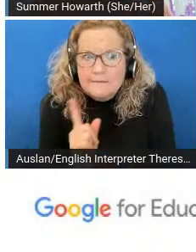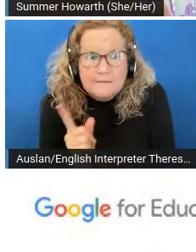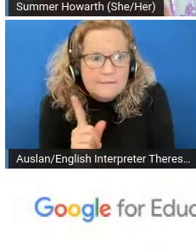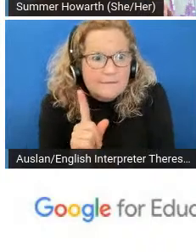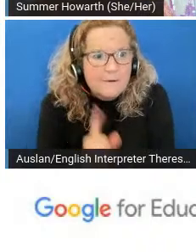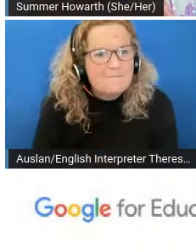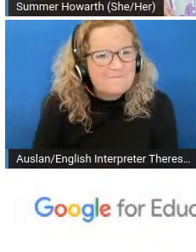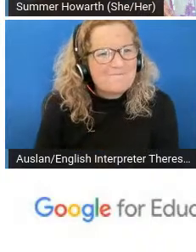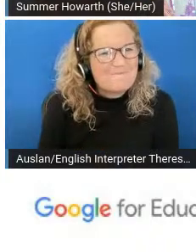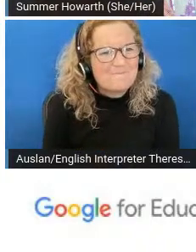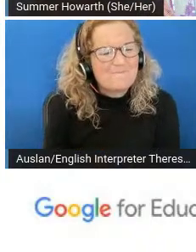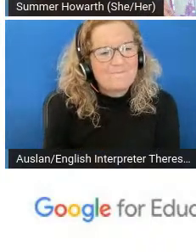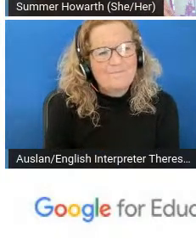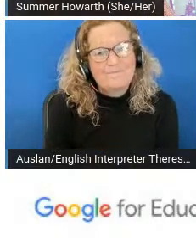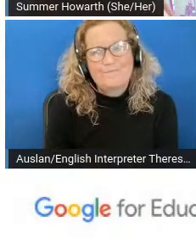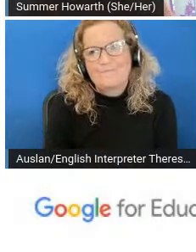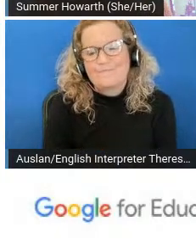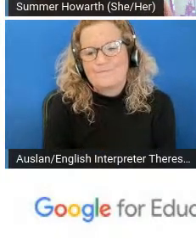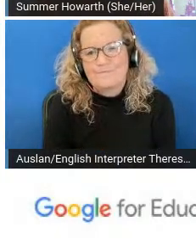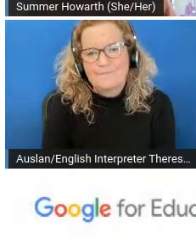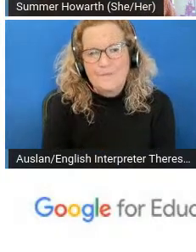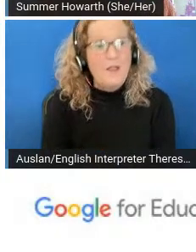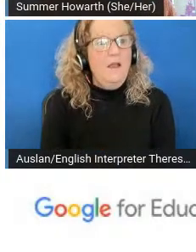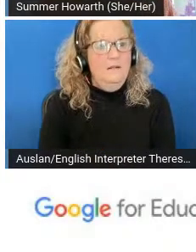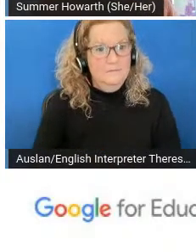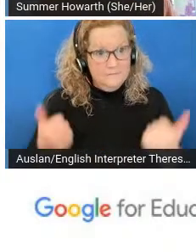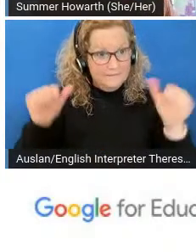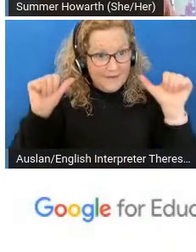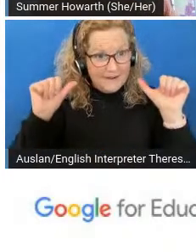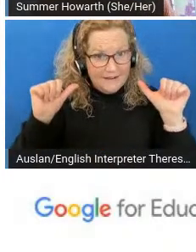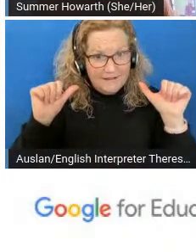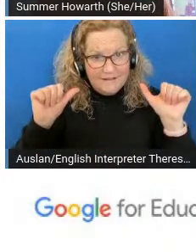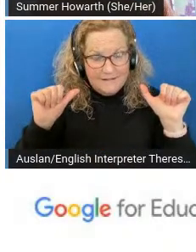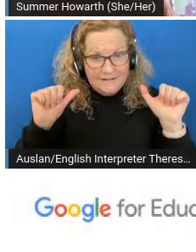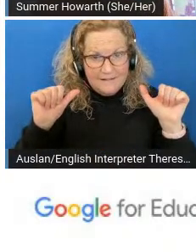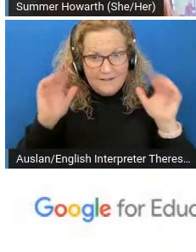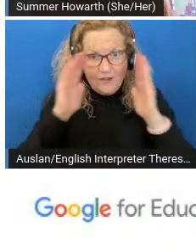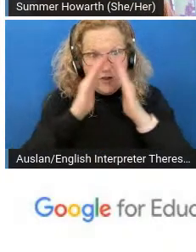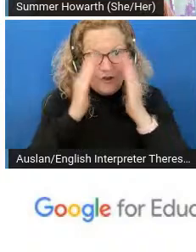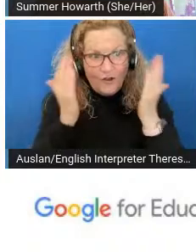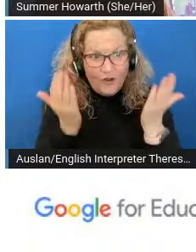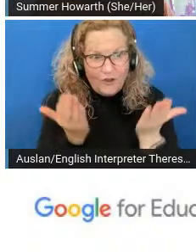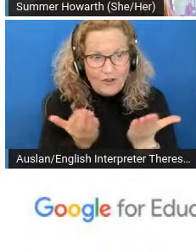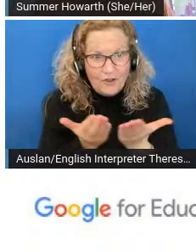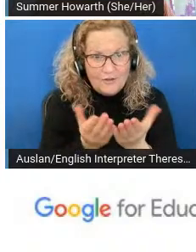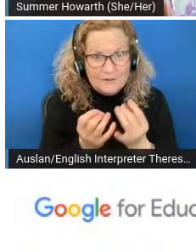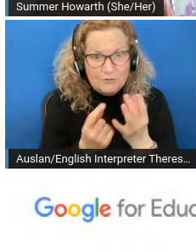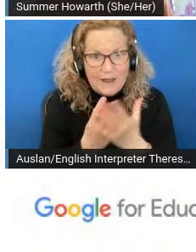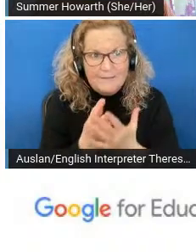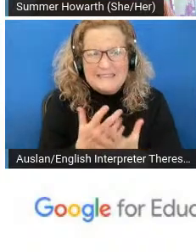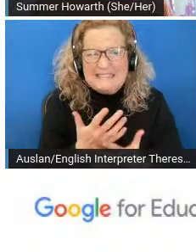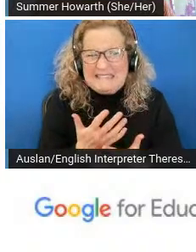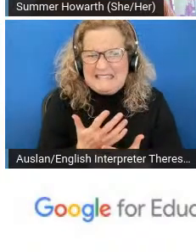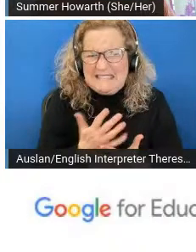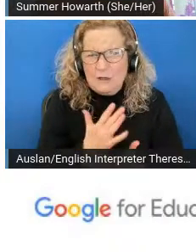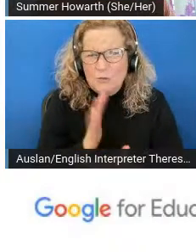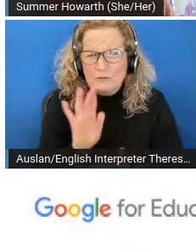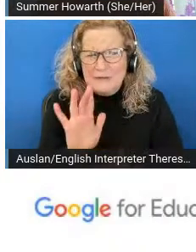Absolutely. And here we go. The Earth is starting to happen. I'm really nervous now to even touch this. But